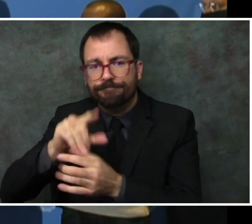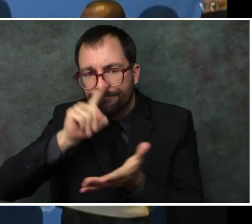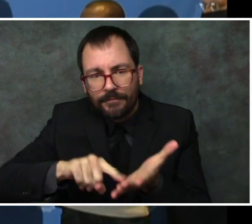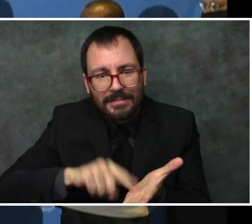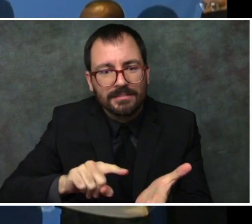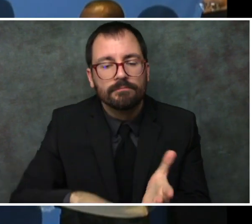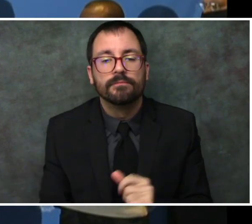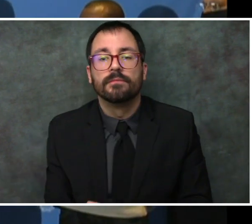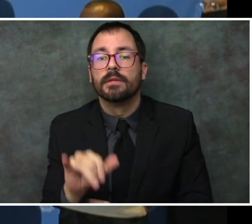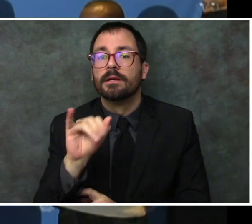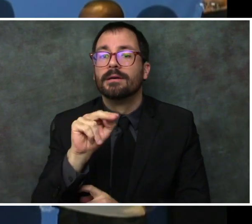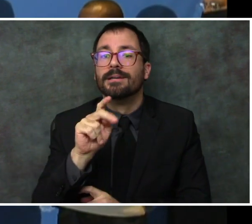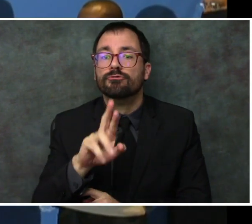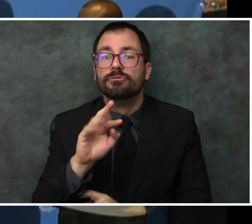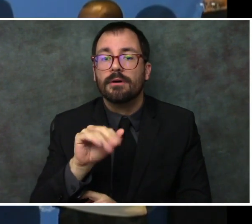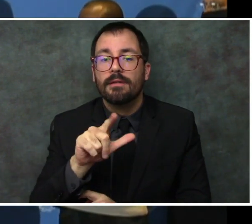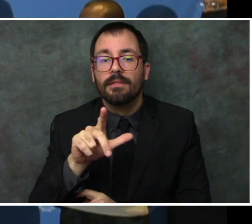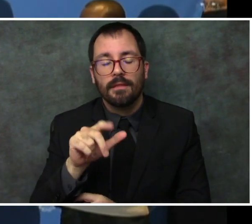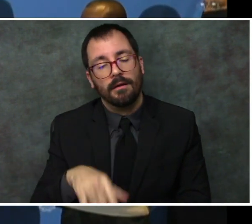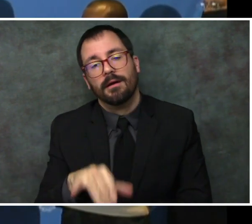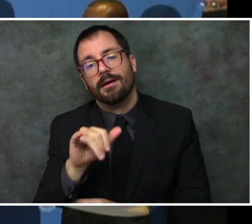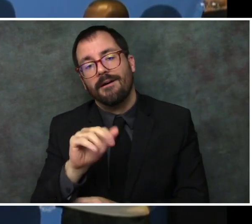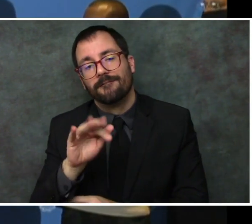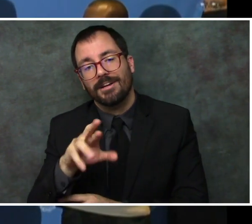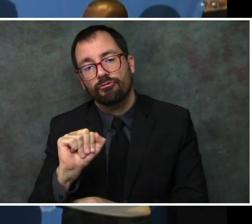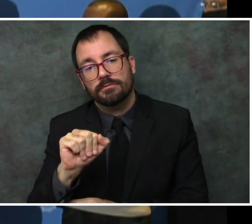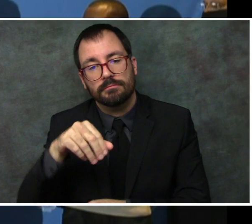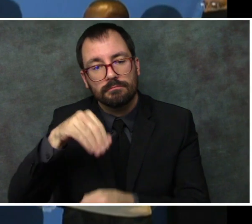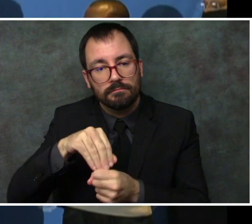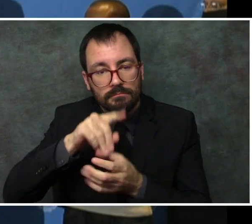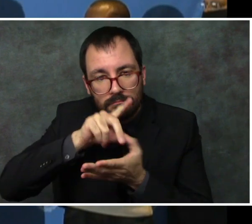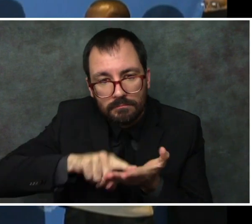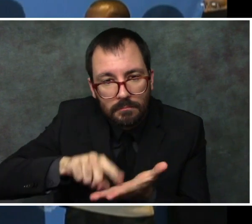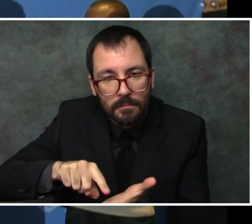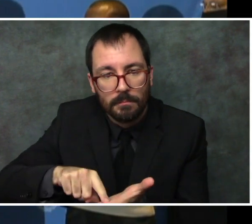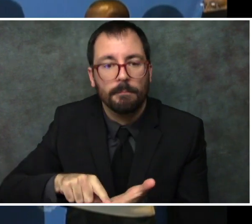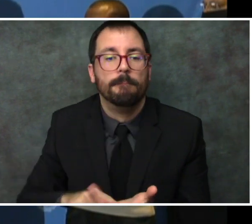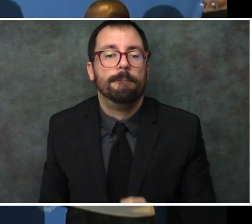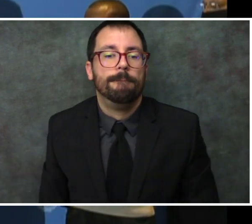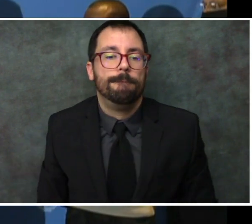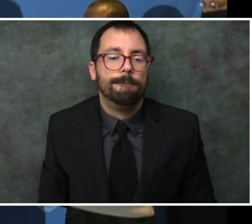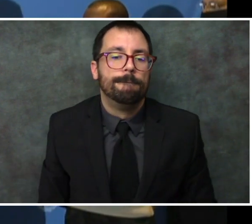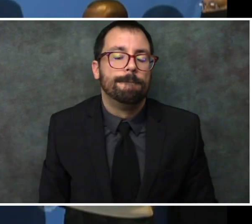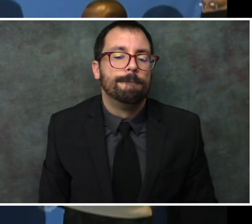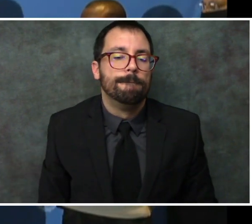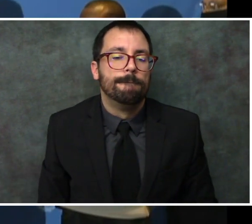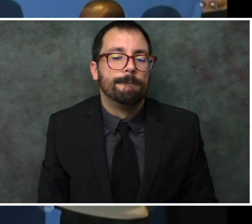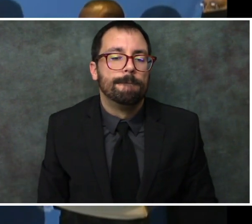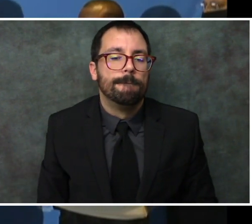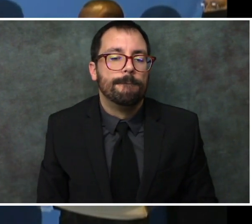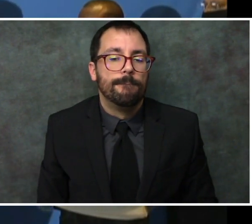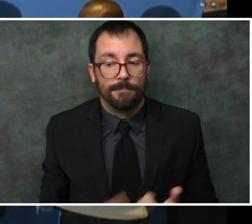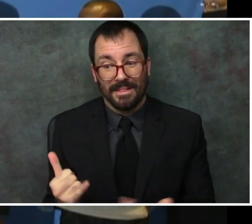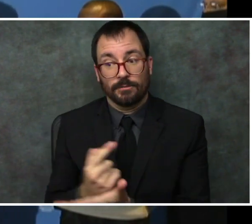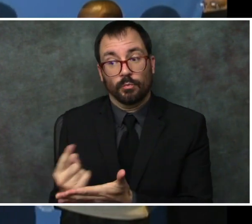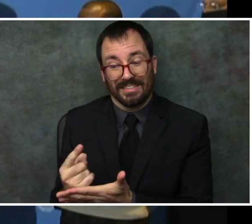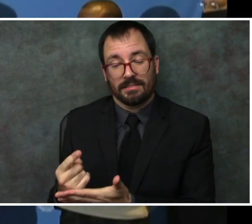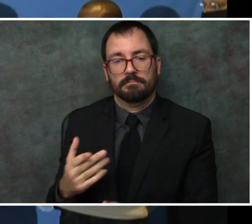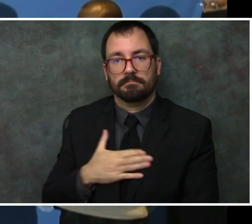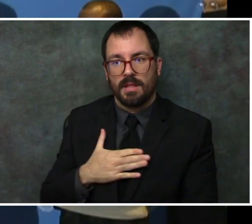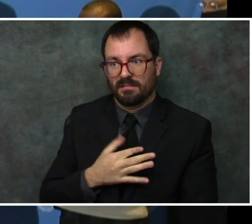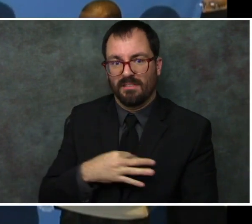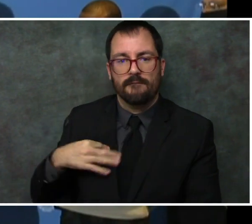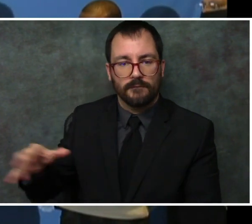co-op board. This week, I've directed my administration to create a job posting for an executive director of the Office of Police Accountability